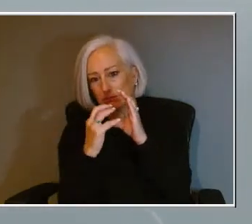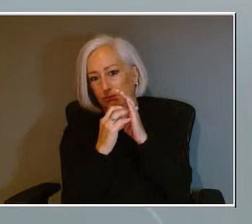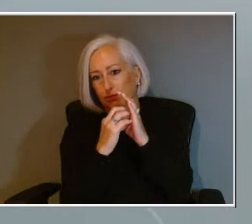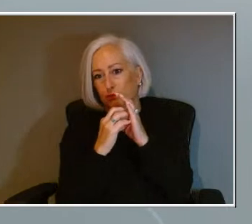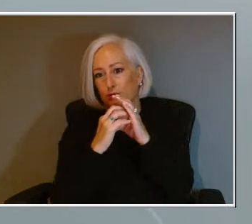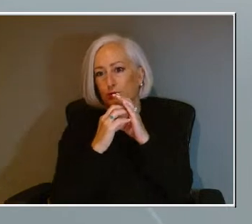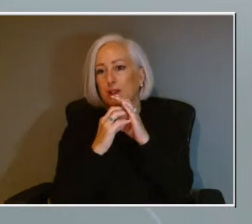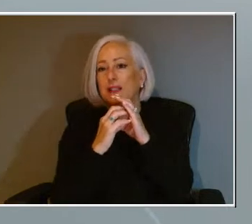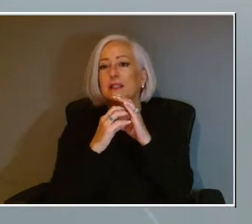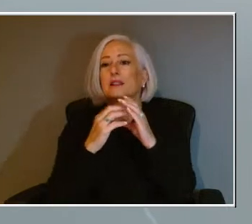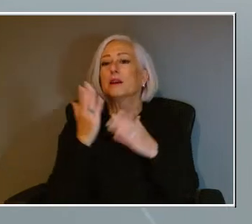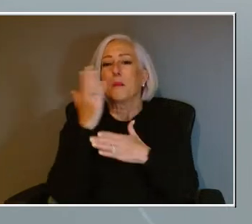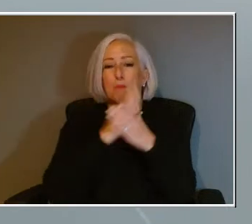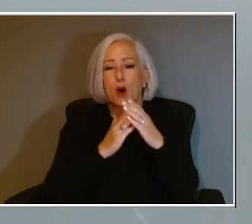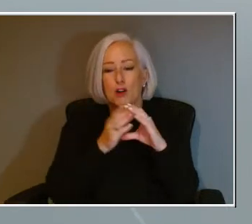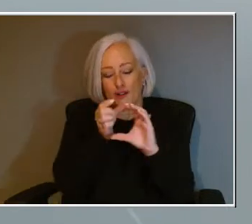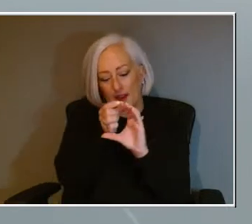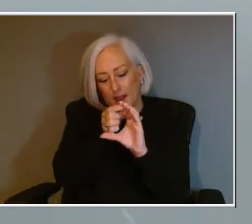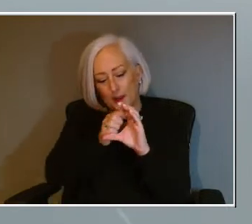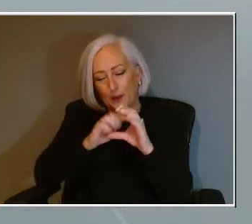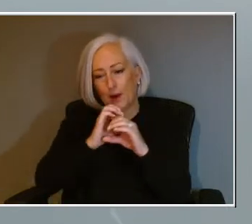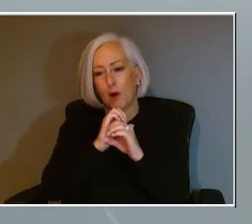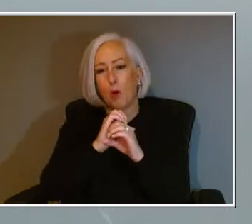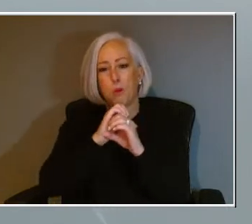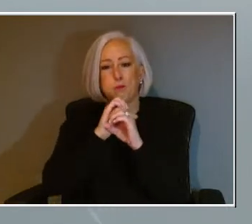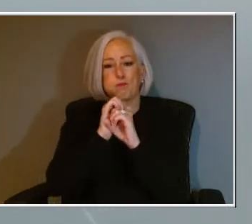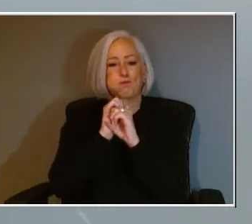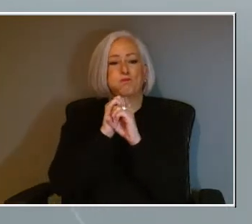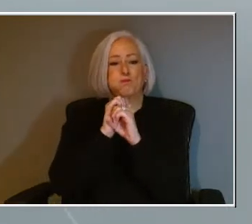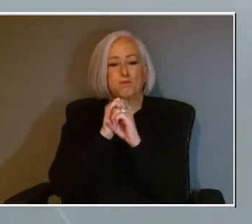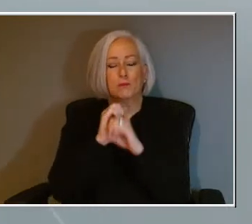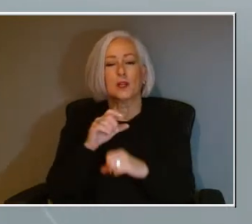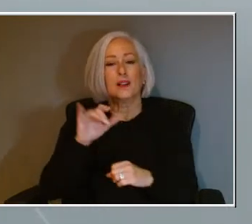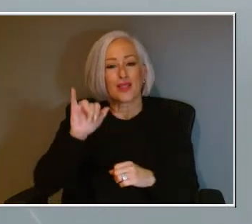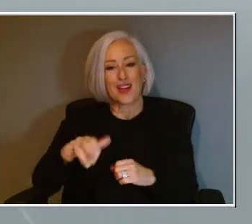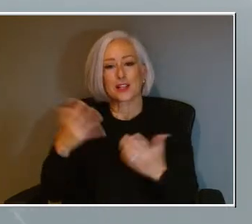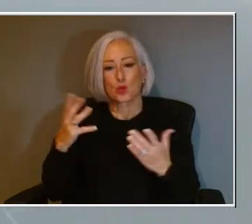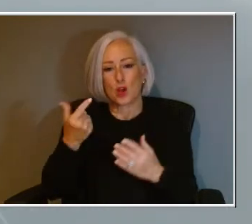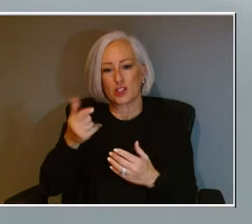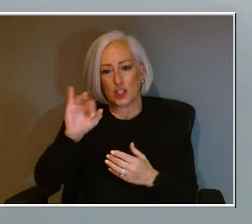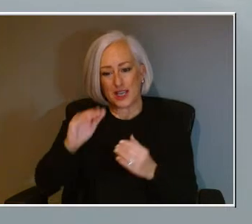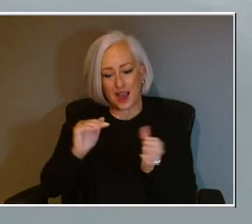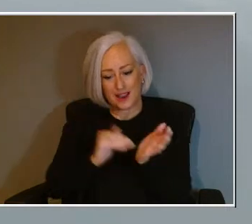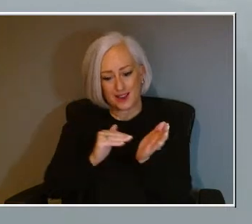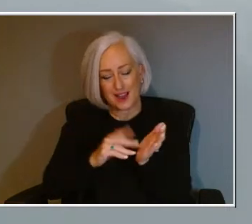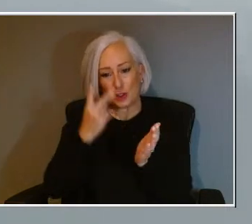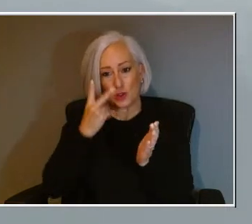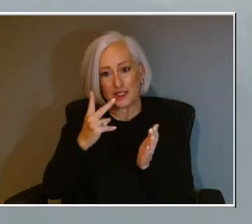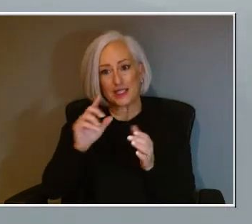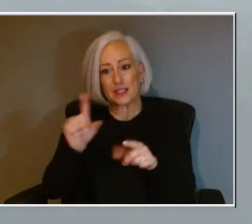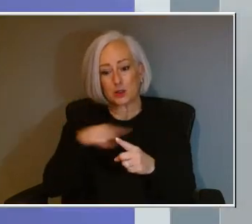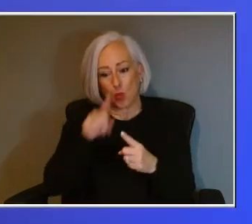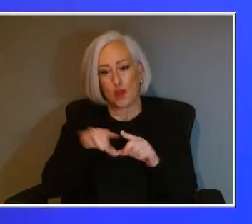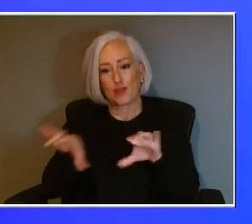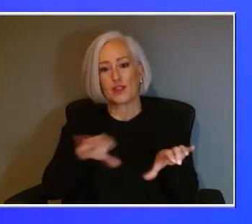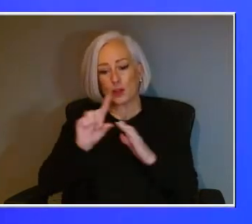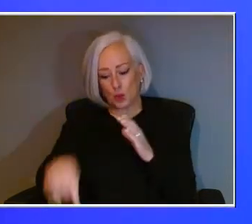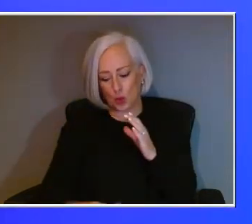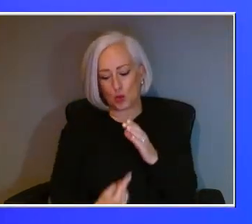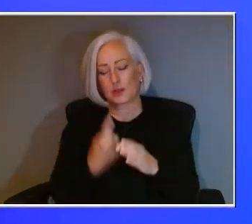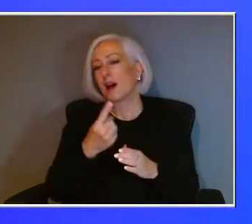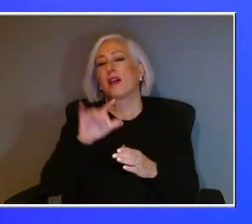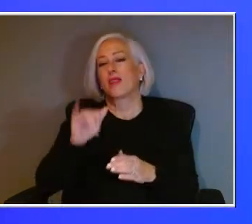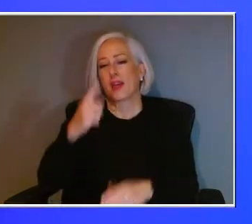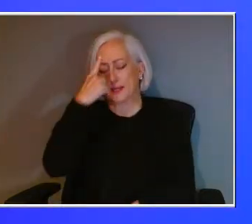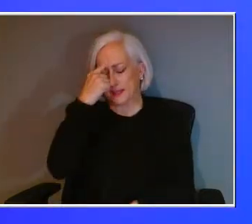There are areas of bleeding as well. So this is what a gastroenterologist would see when they do a colonoscopy, which makes them very suspicious that